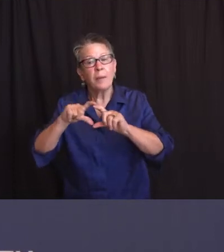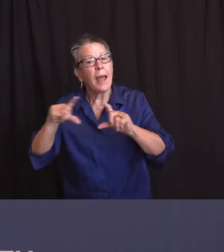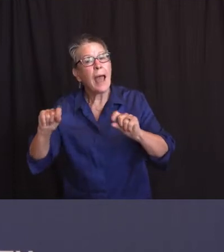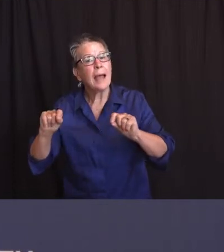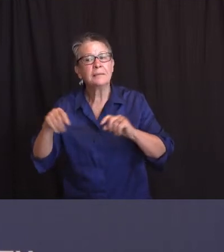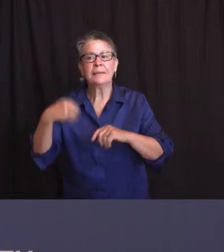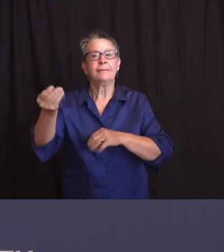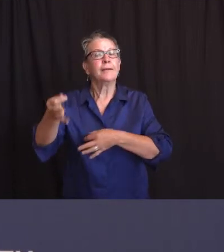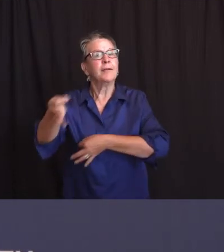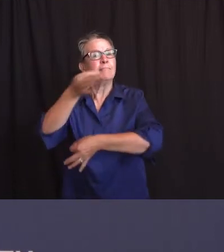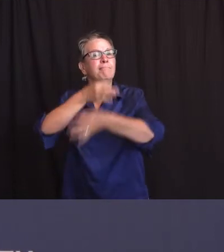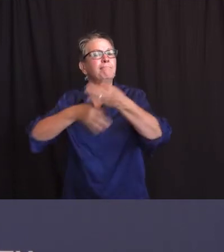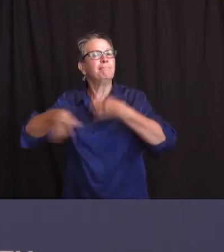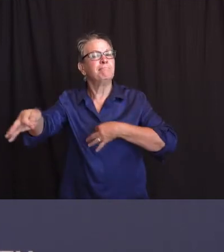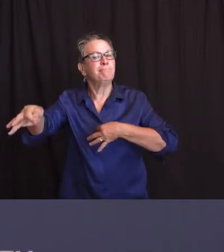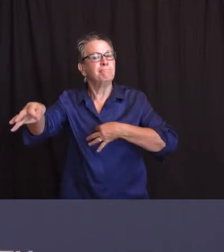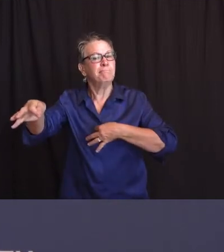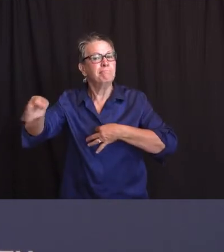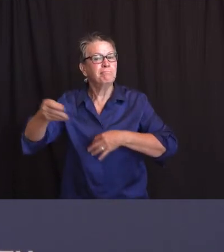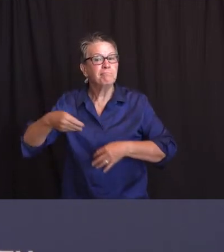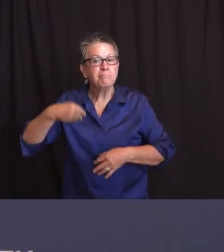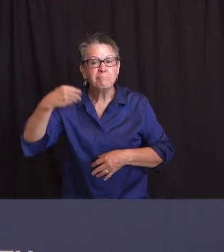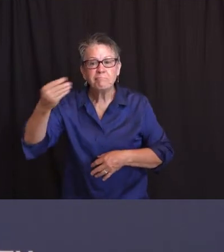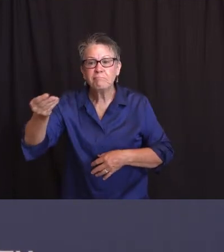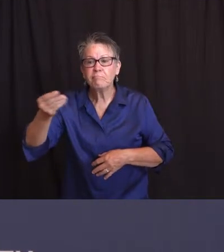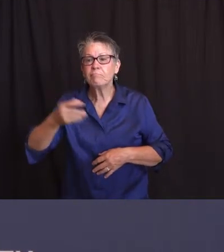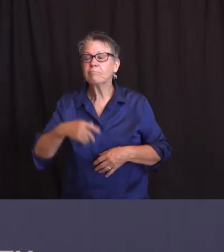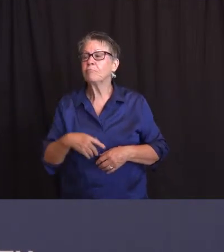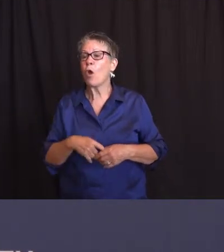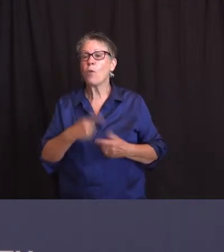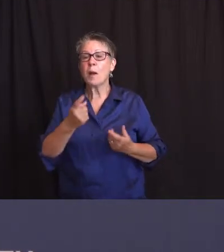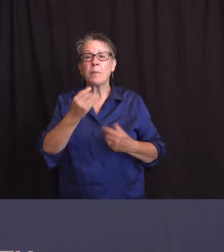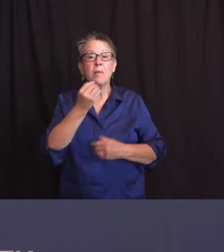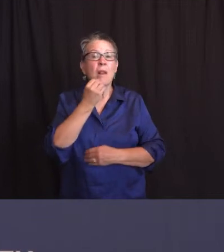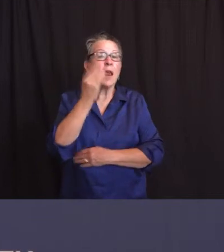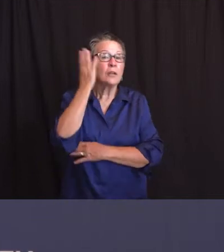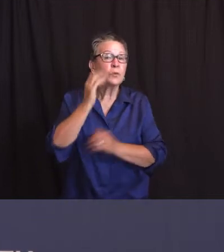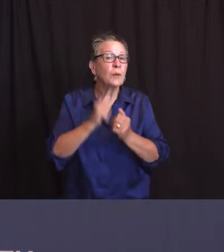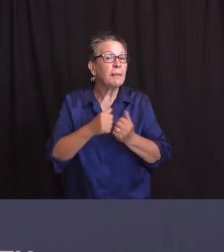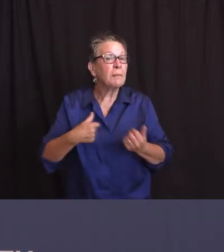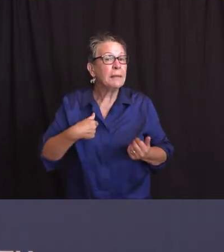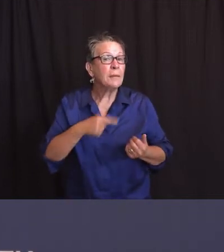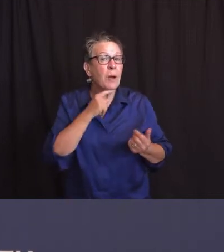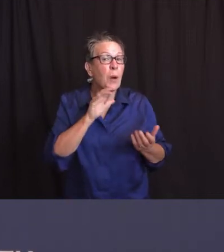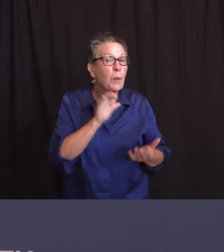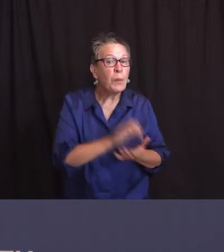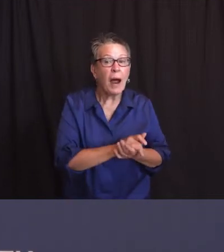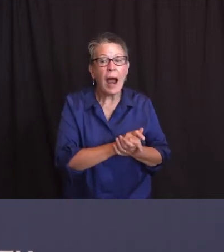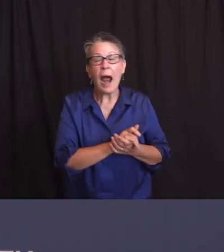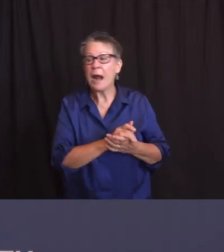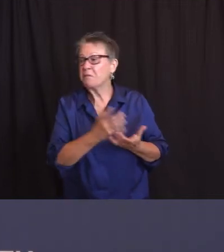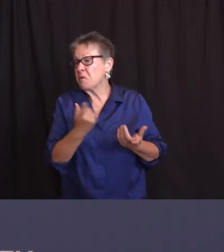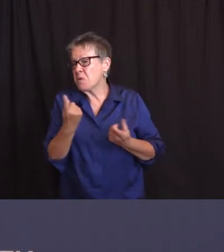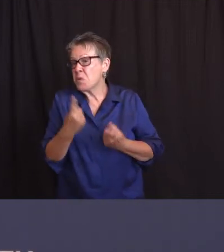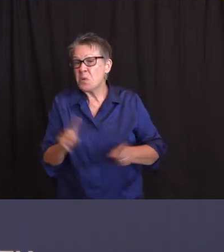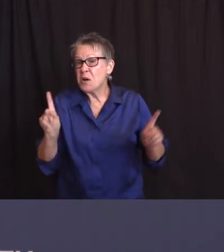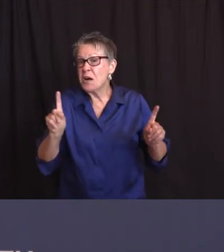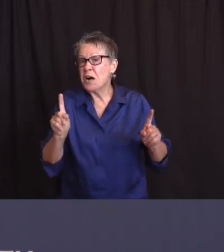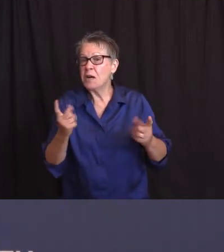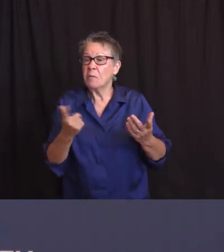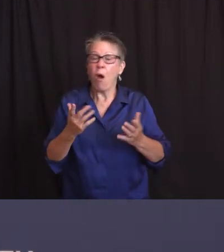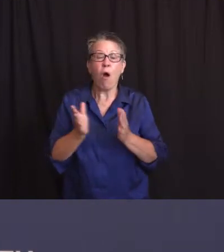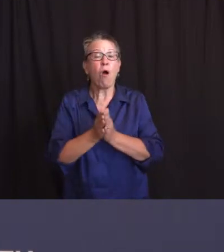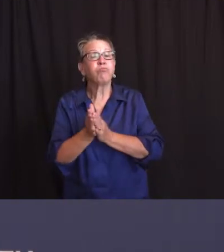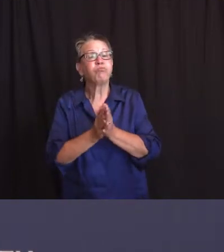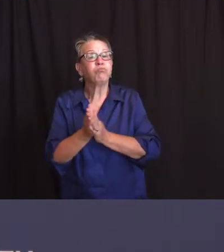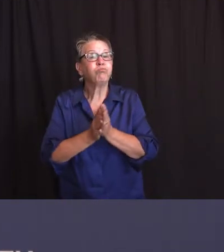bad distant second place. So we'll continue to look at that stuff. Thank you. I assume you're good. Ashley, is that you?